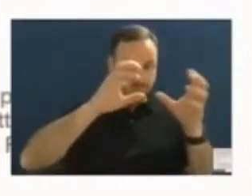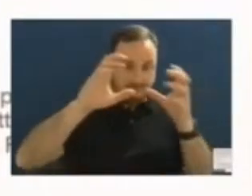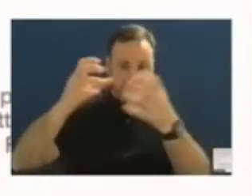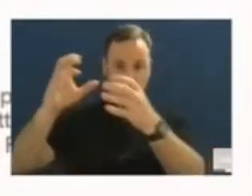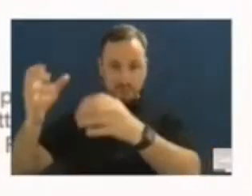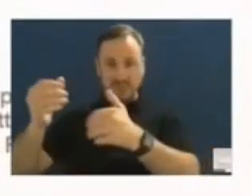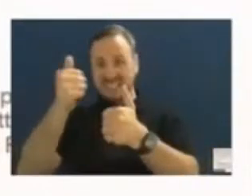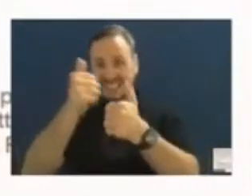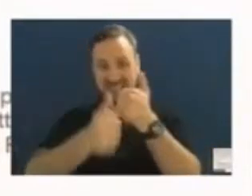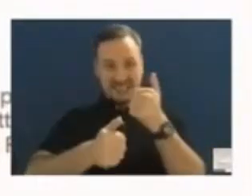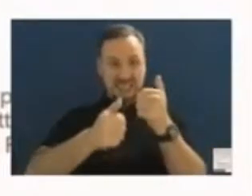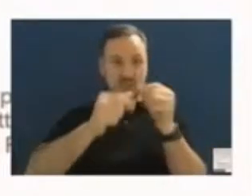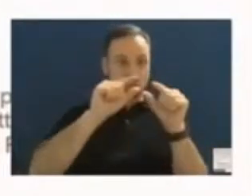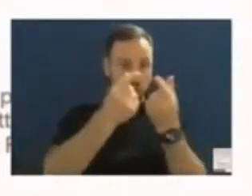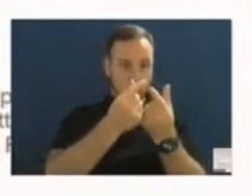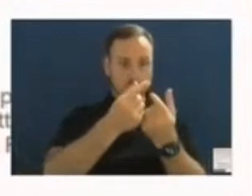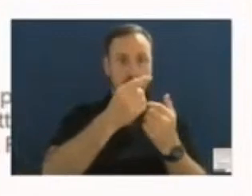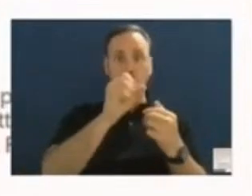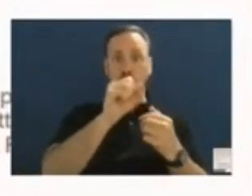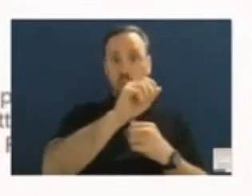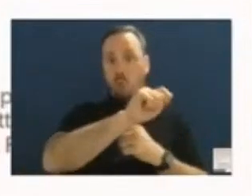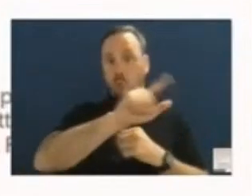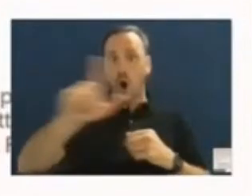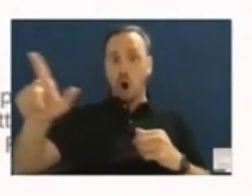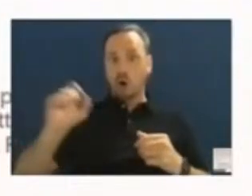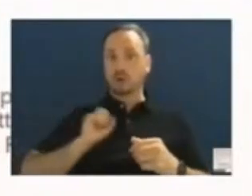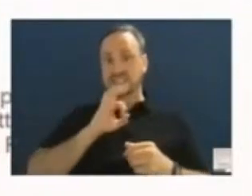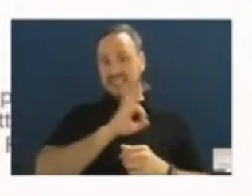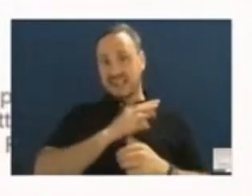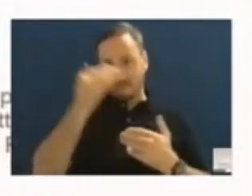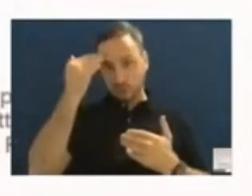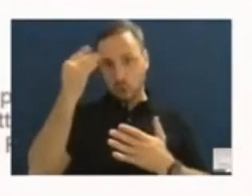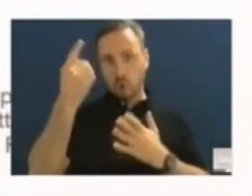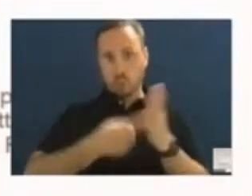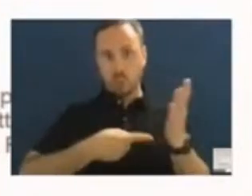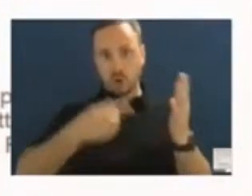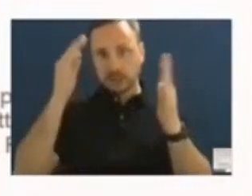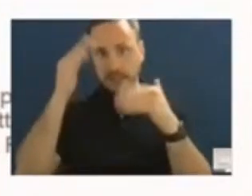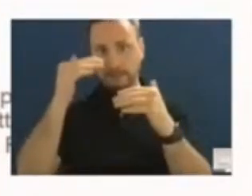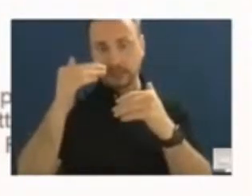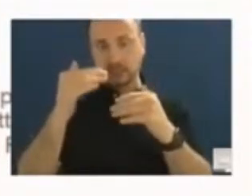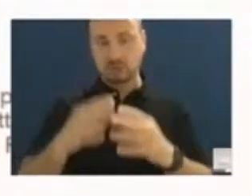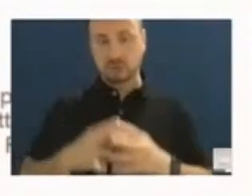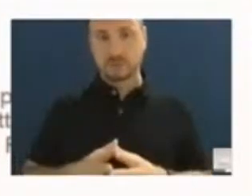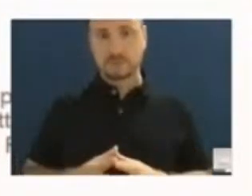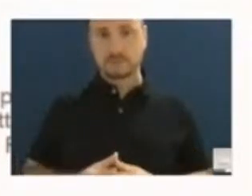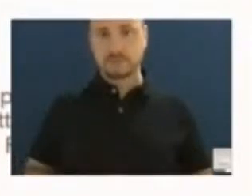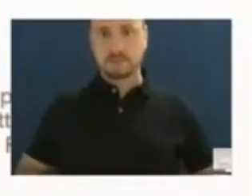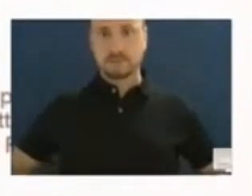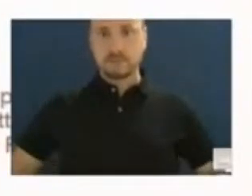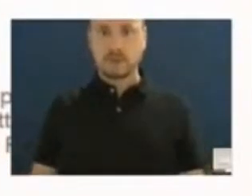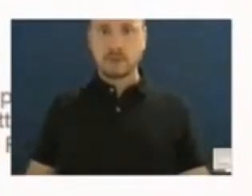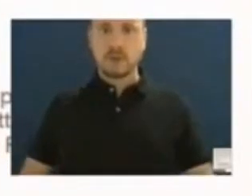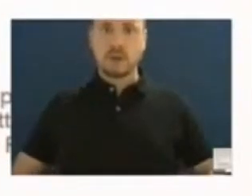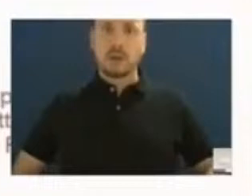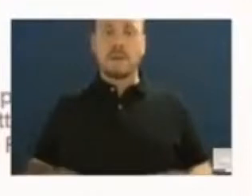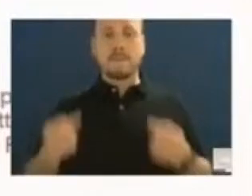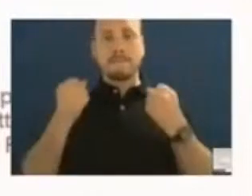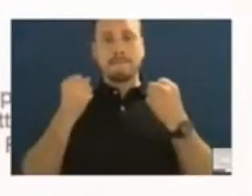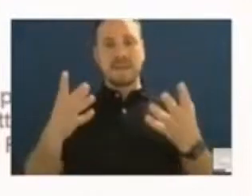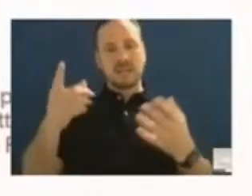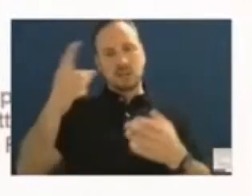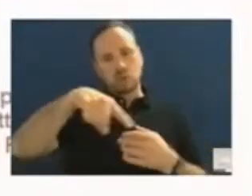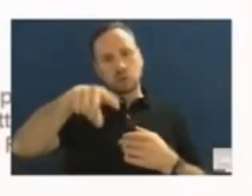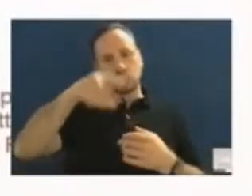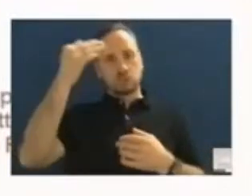be. Now, there are going to be some exceptions to the in-person work. As many of you know, we have approved several